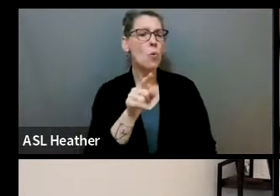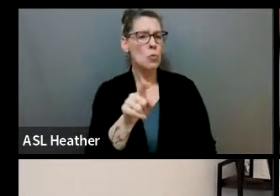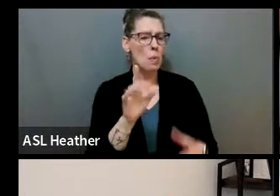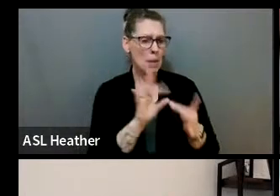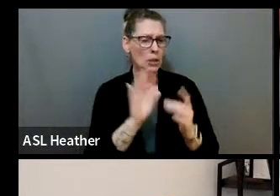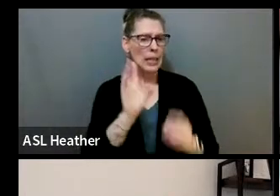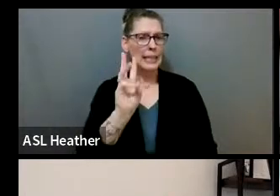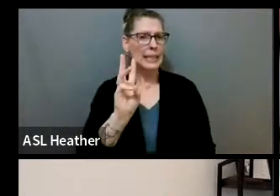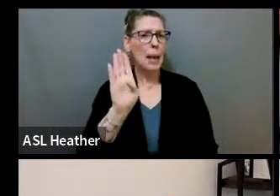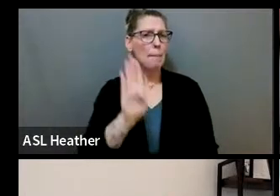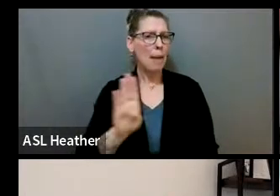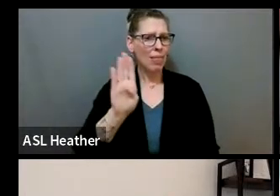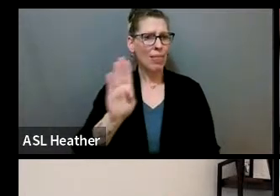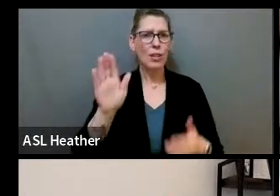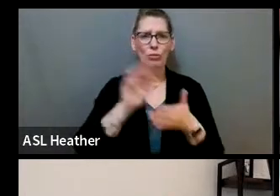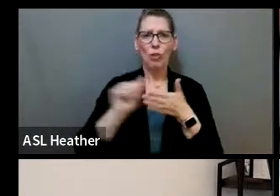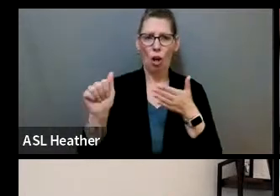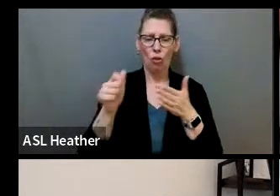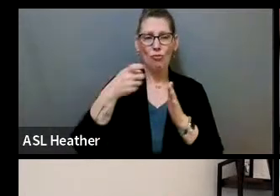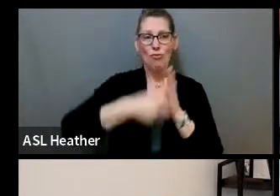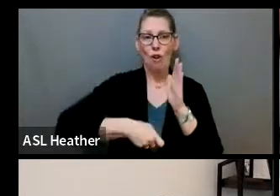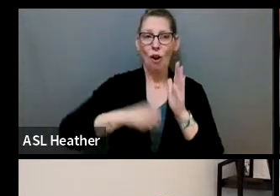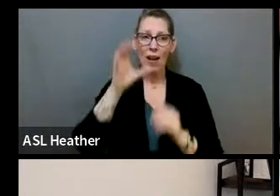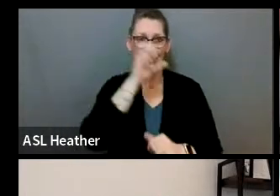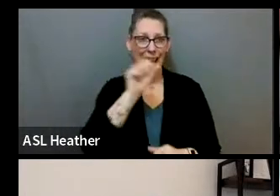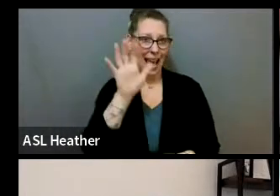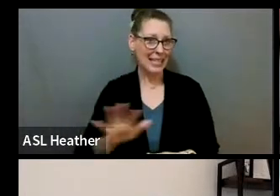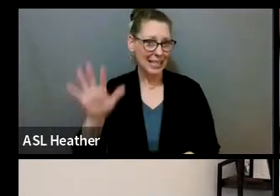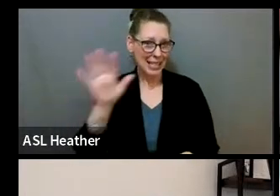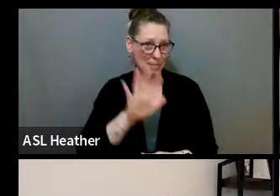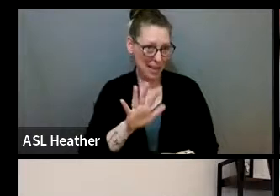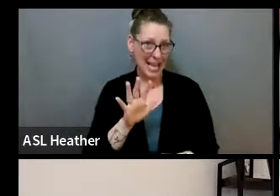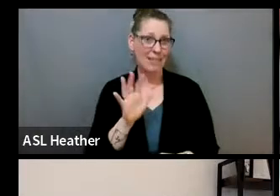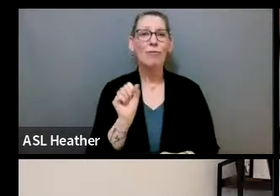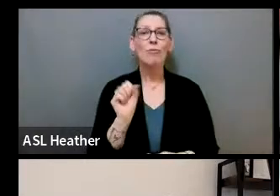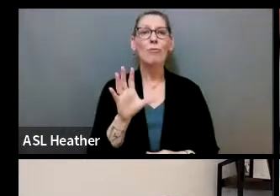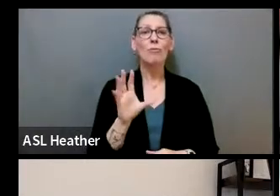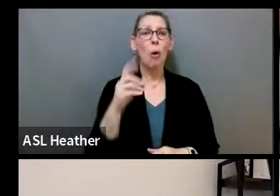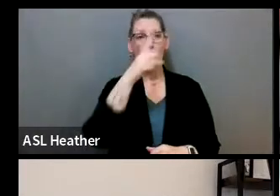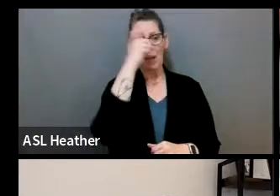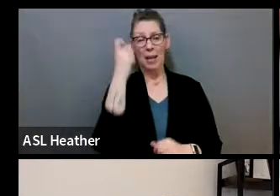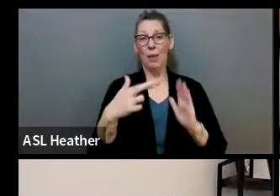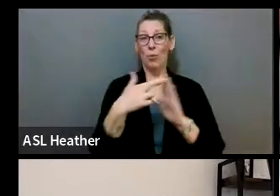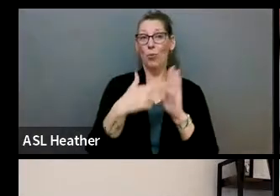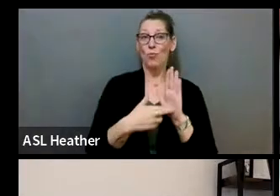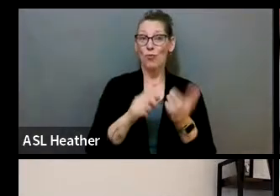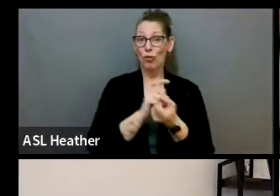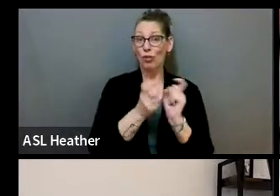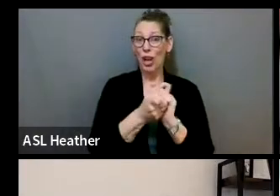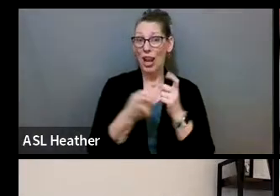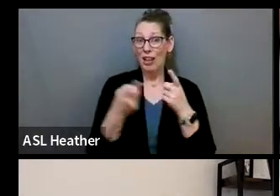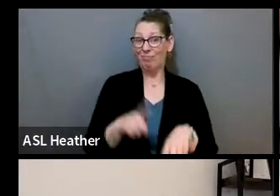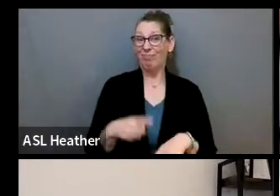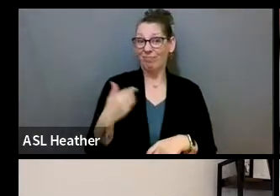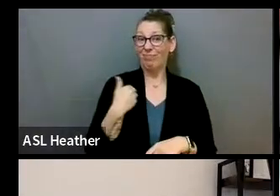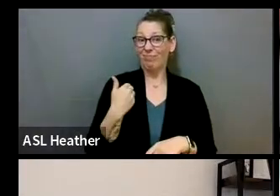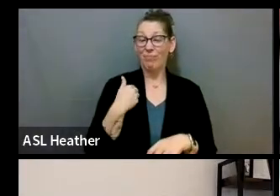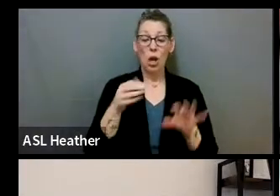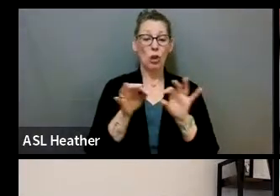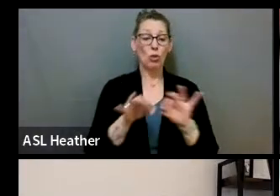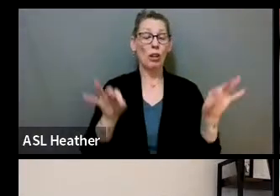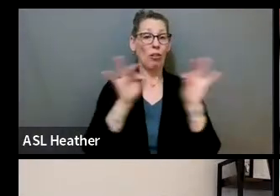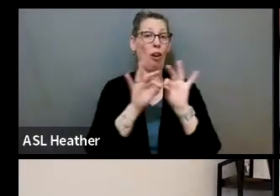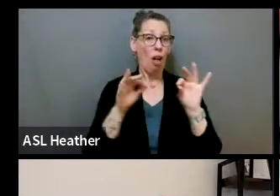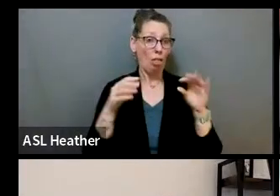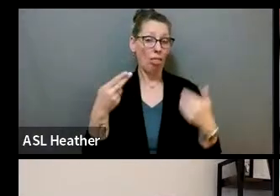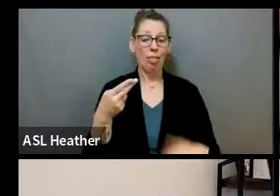billion cost estimate. I wanted to see, given some of the rule changes that went into effect related to critical habitat